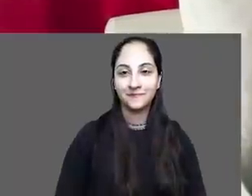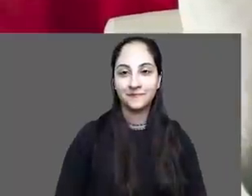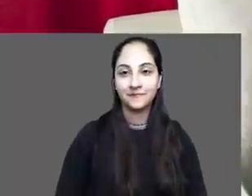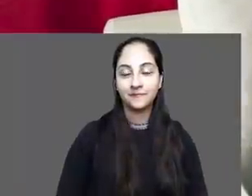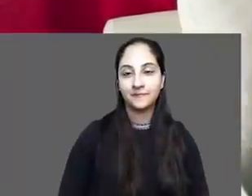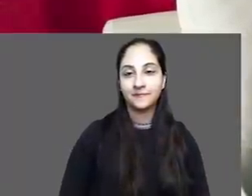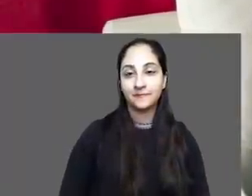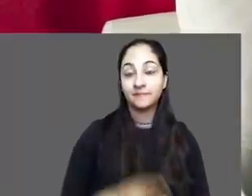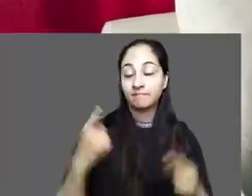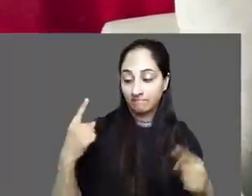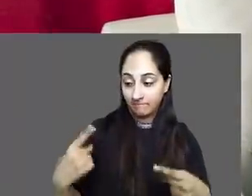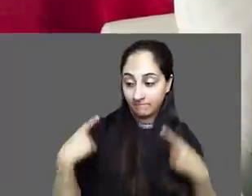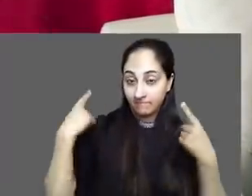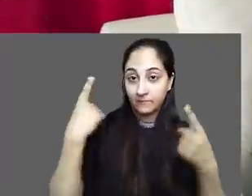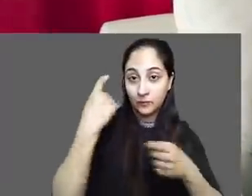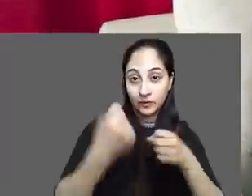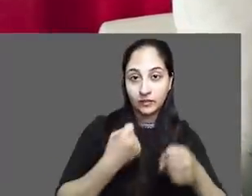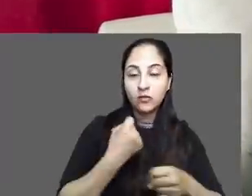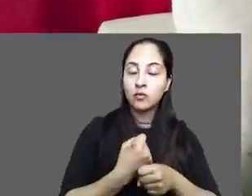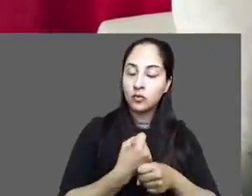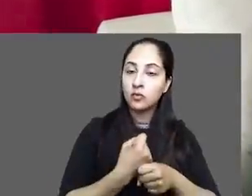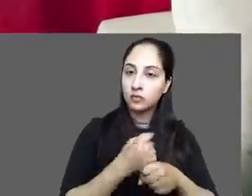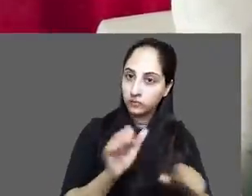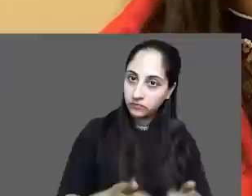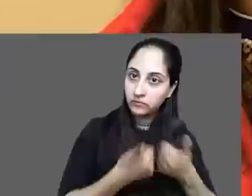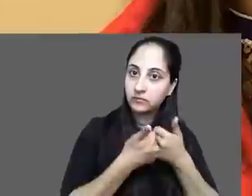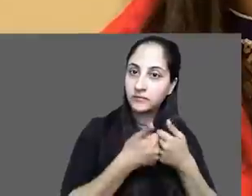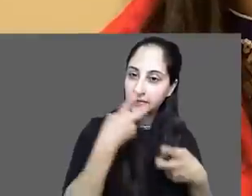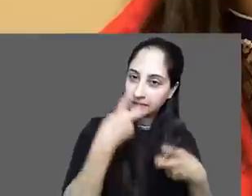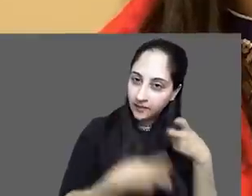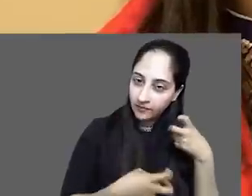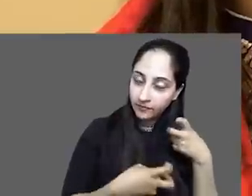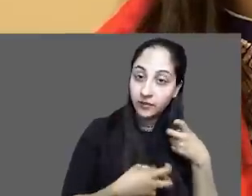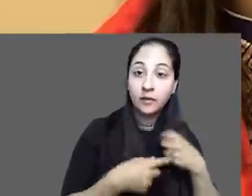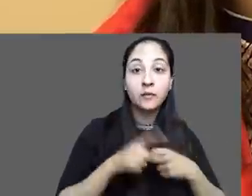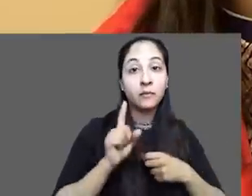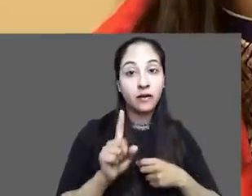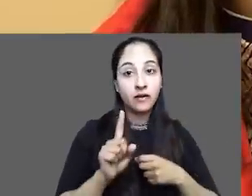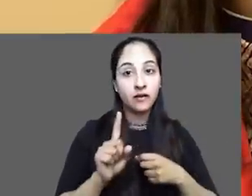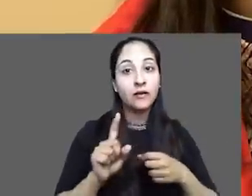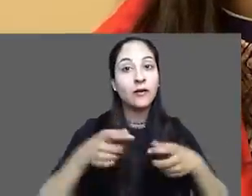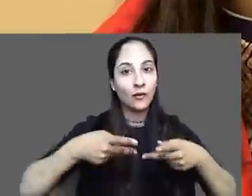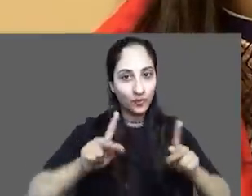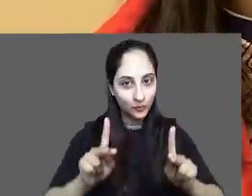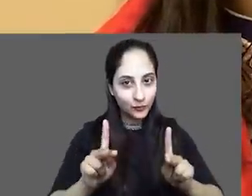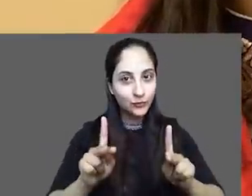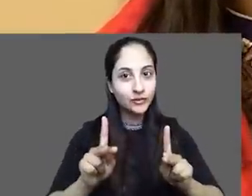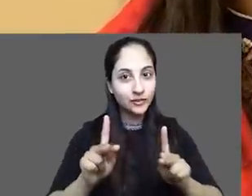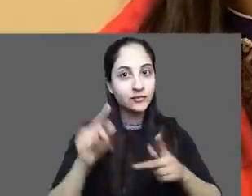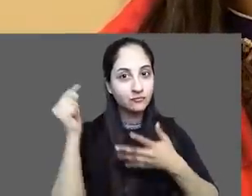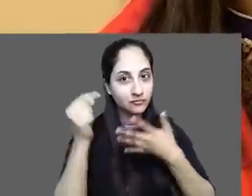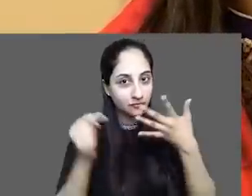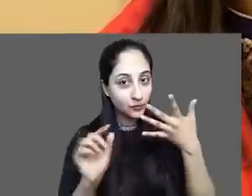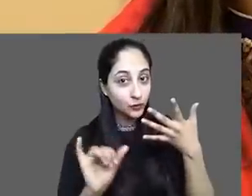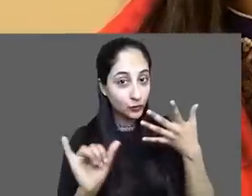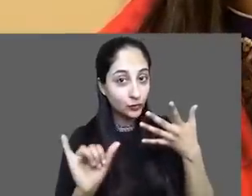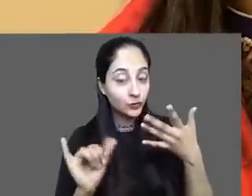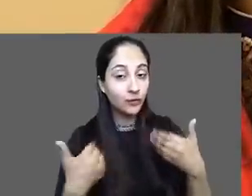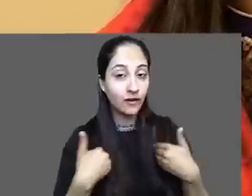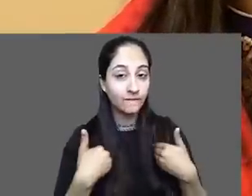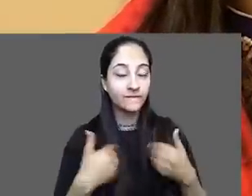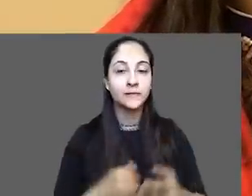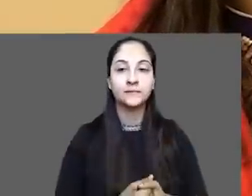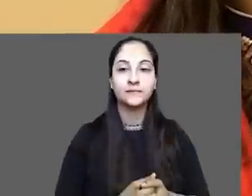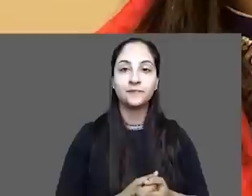with all of you the missing festivities. This past year has been a challenging one, but it